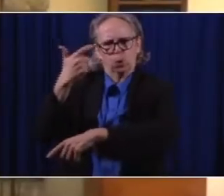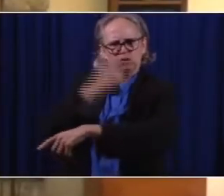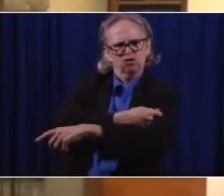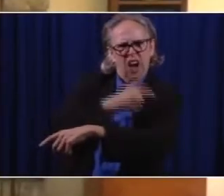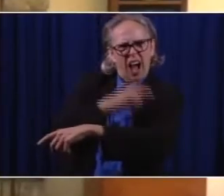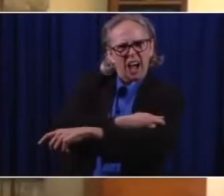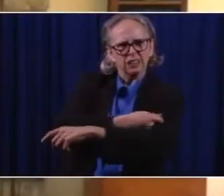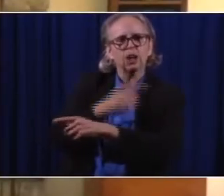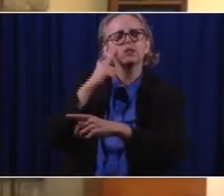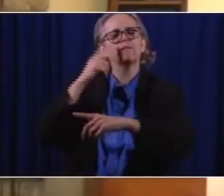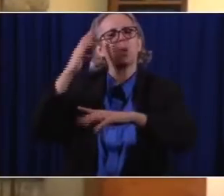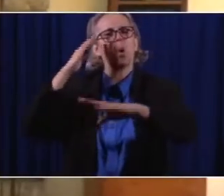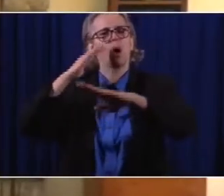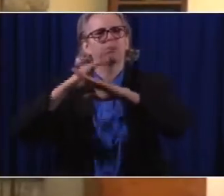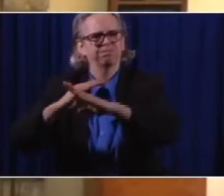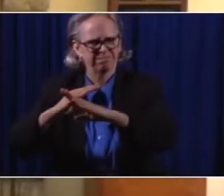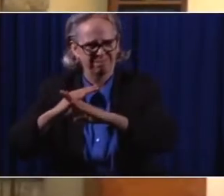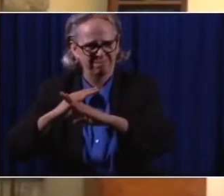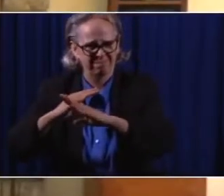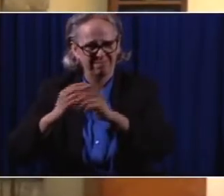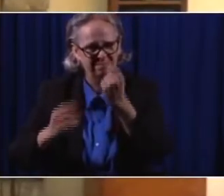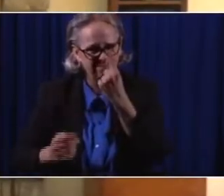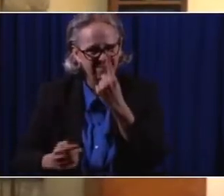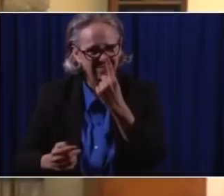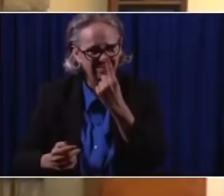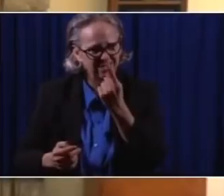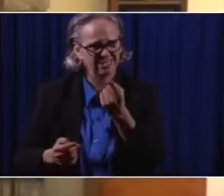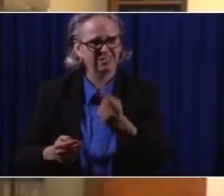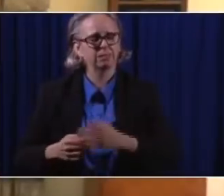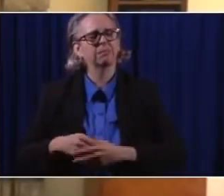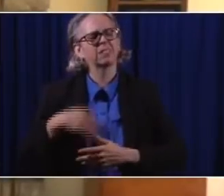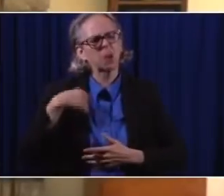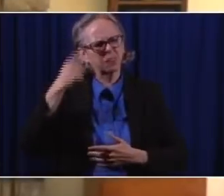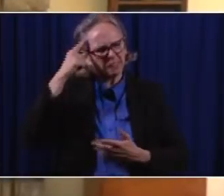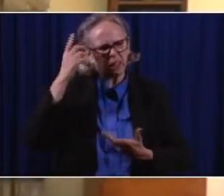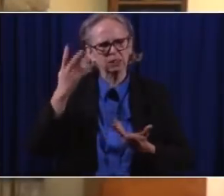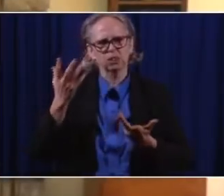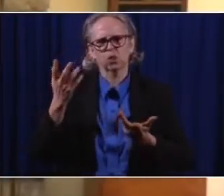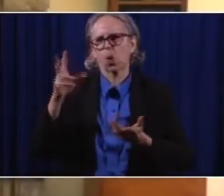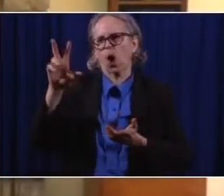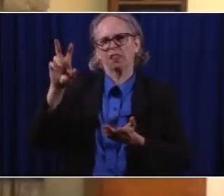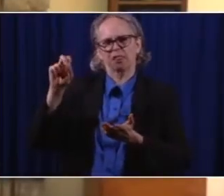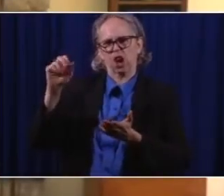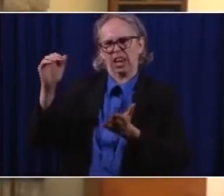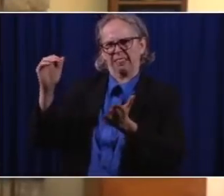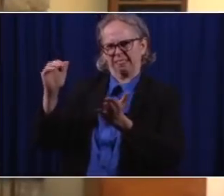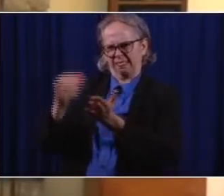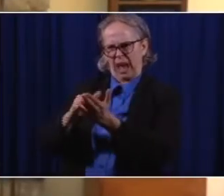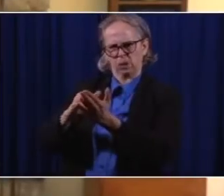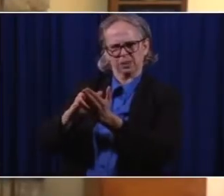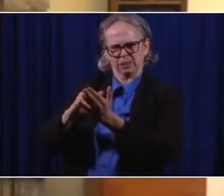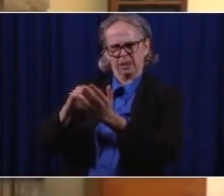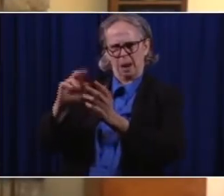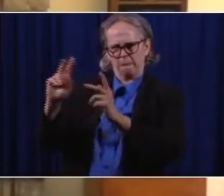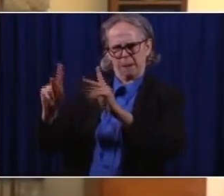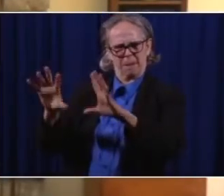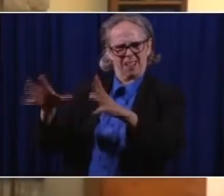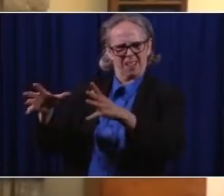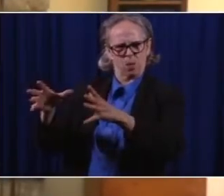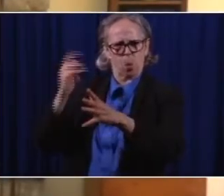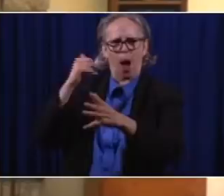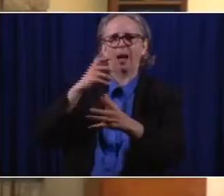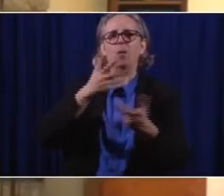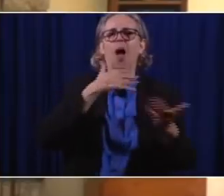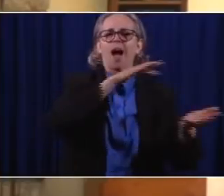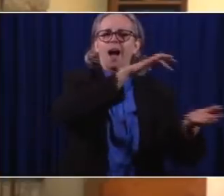I'm just relaying to you what the federal government is relaying to us. But we hope that this comes very quickly